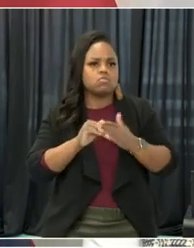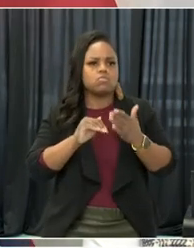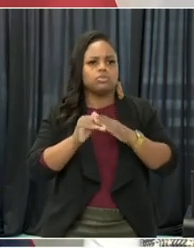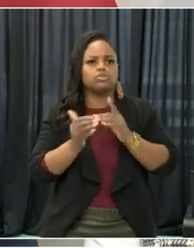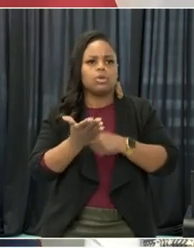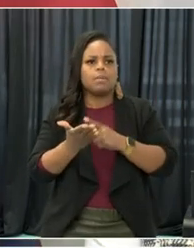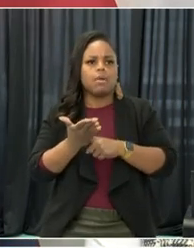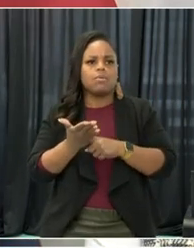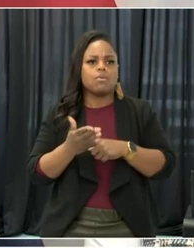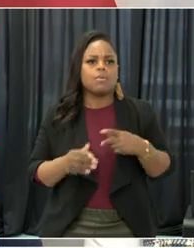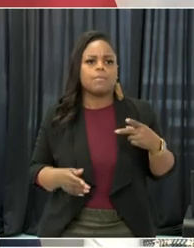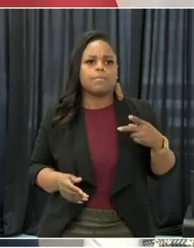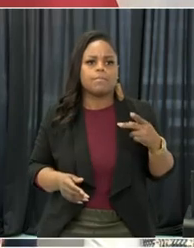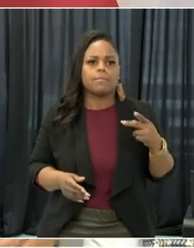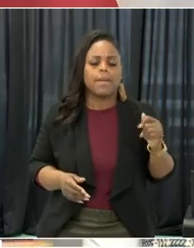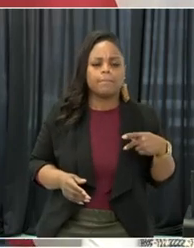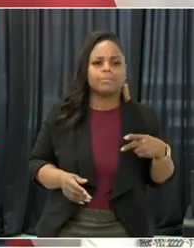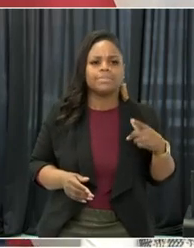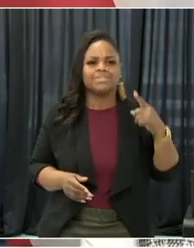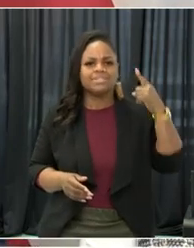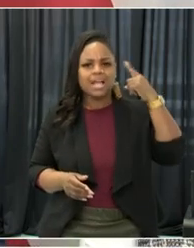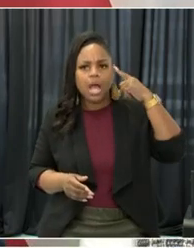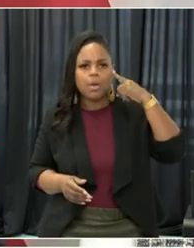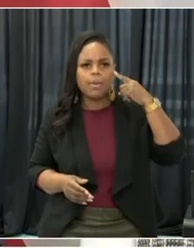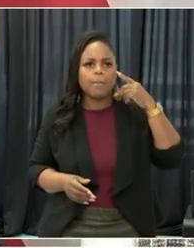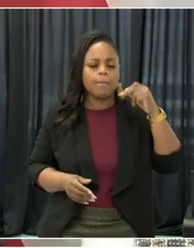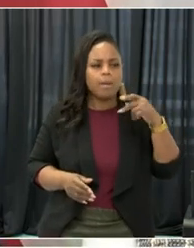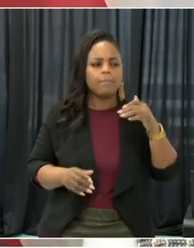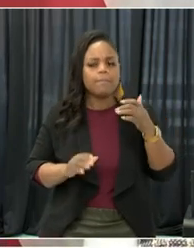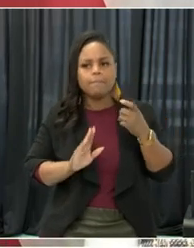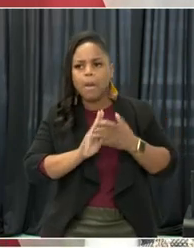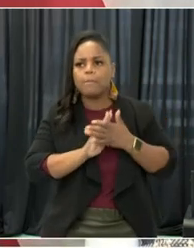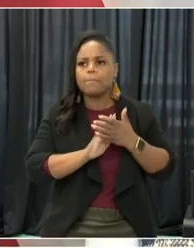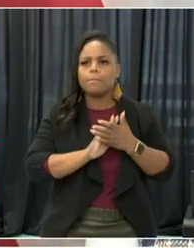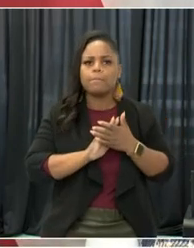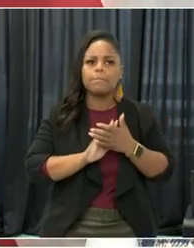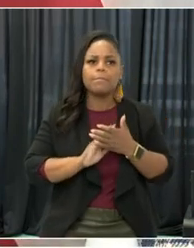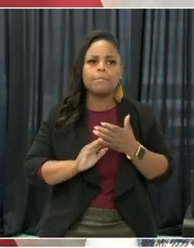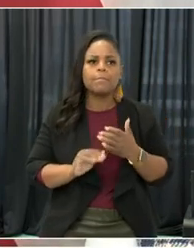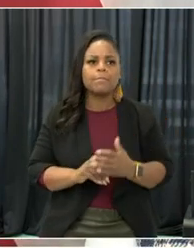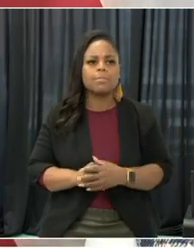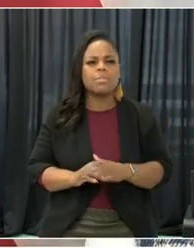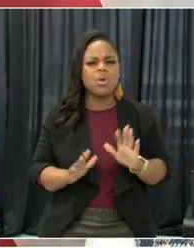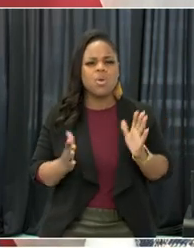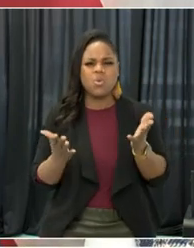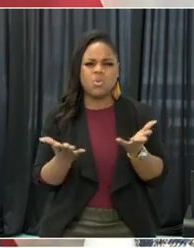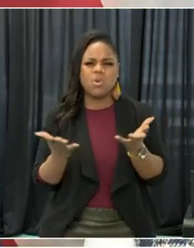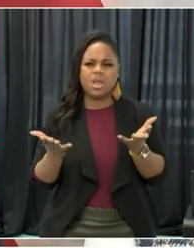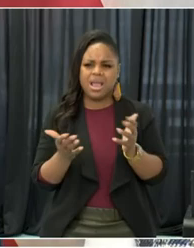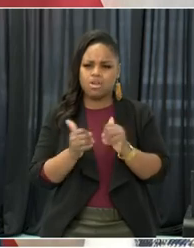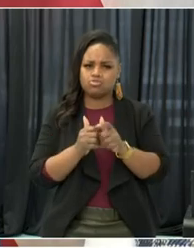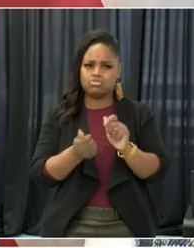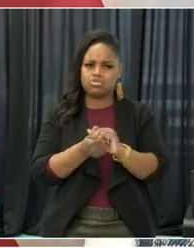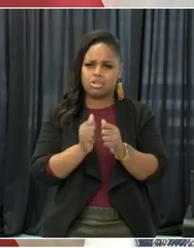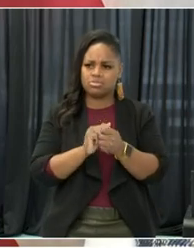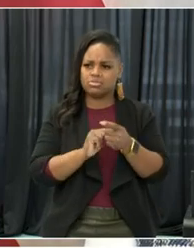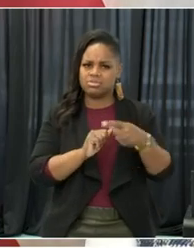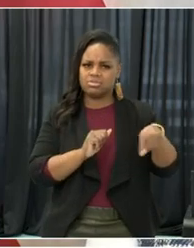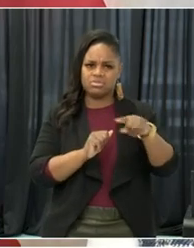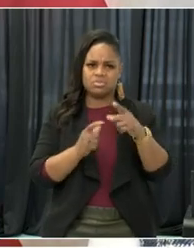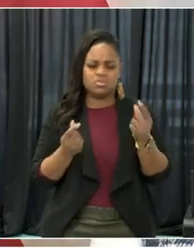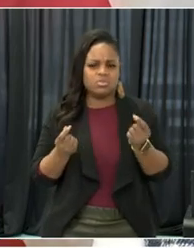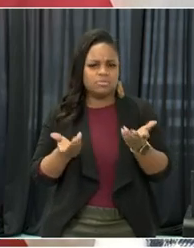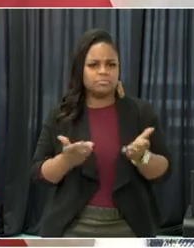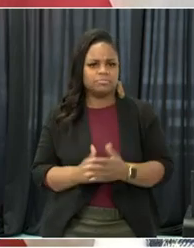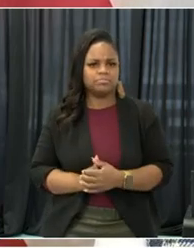the automatic sound of automatic weapons fire. What can you do about guns? You talked about the states